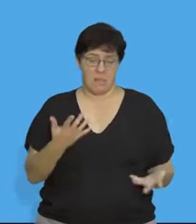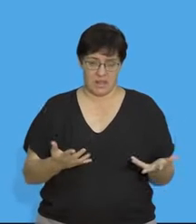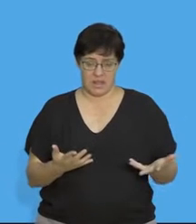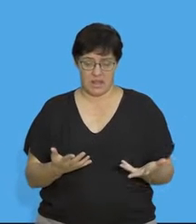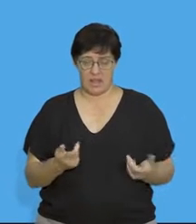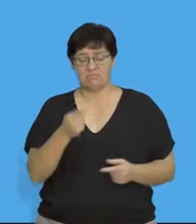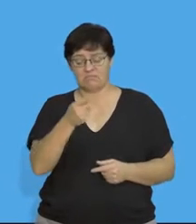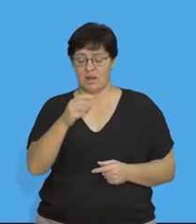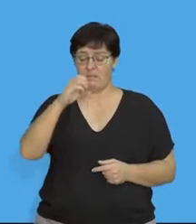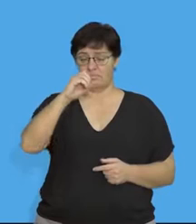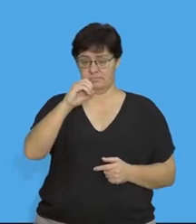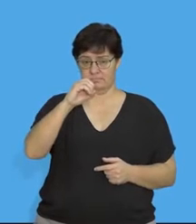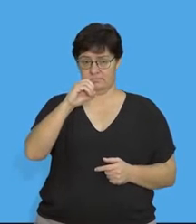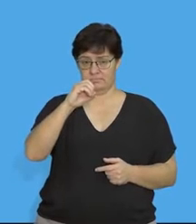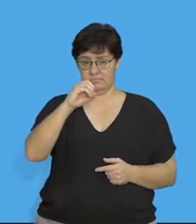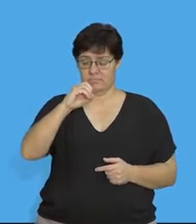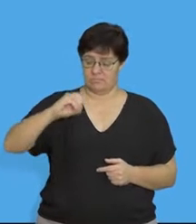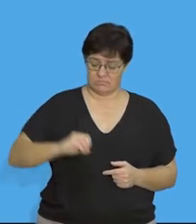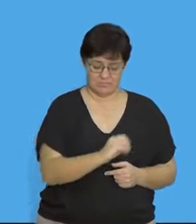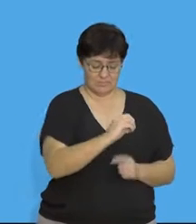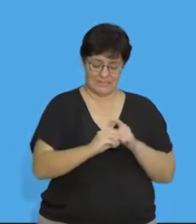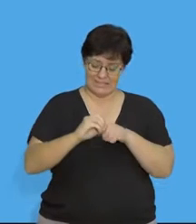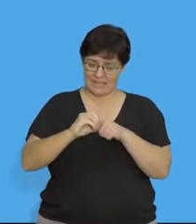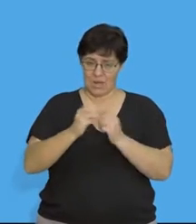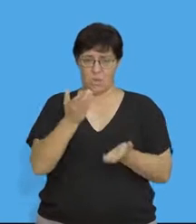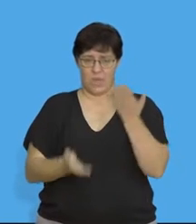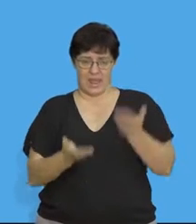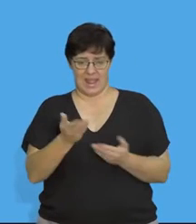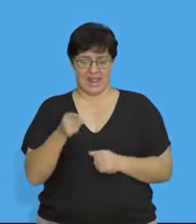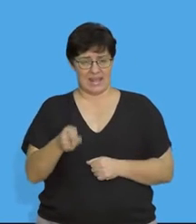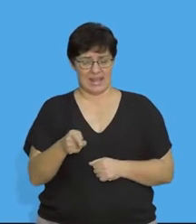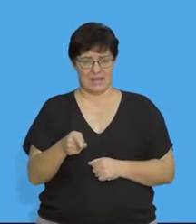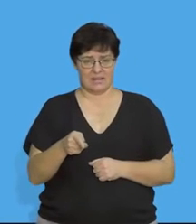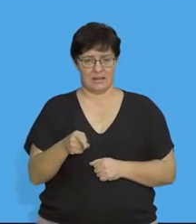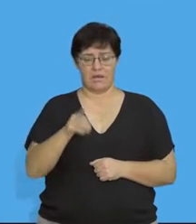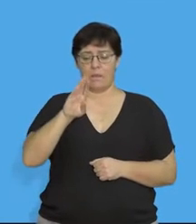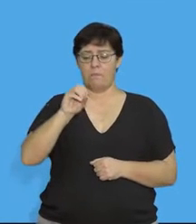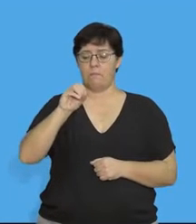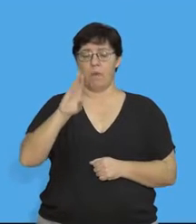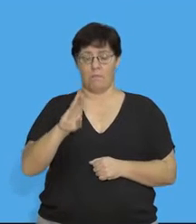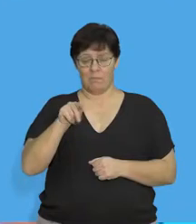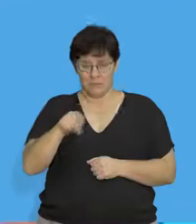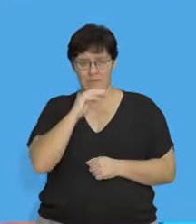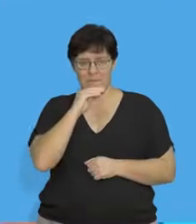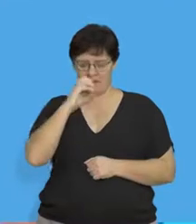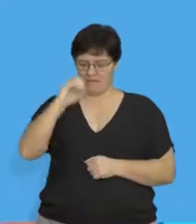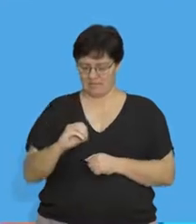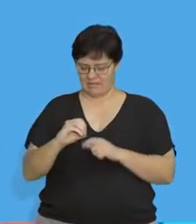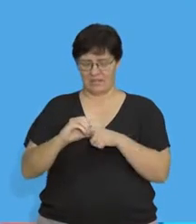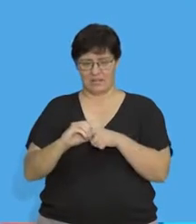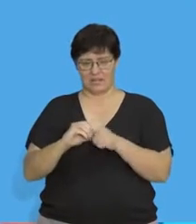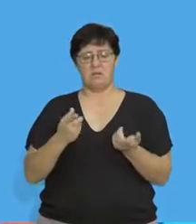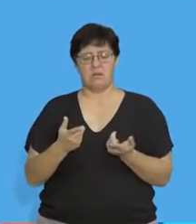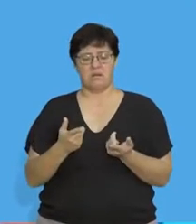of the pendulum. We call that thing that hangs down the bob of the pendulum. So the mass of the